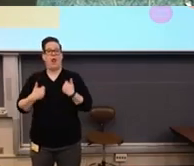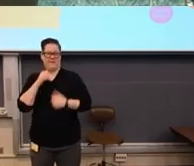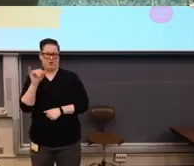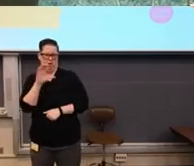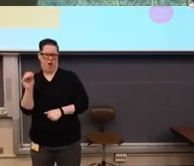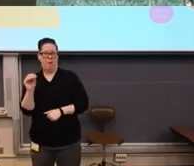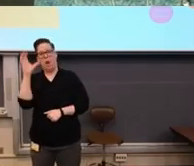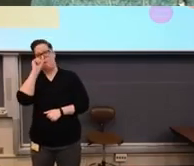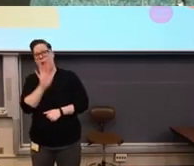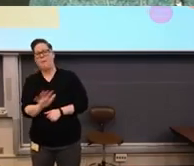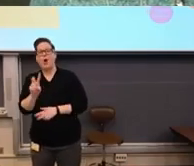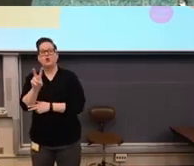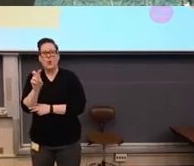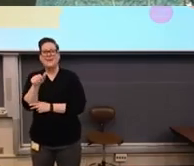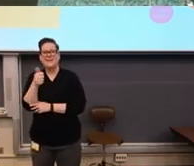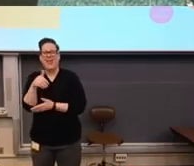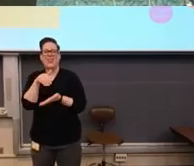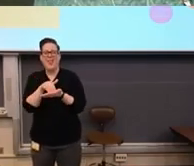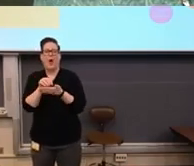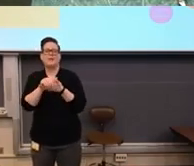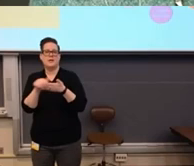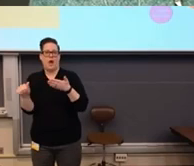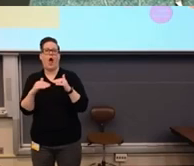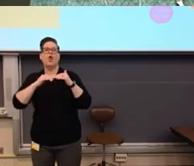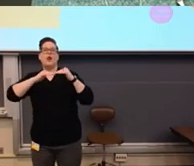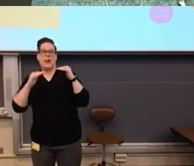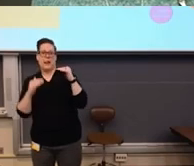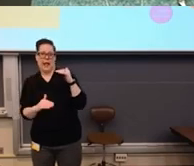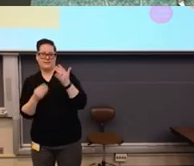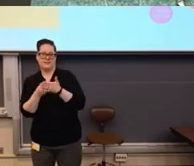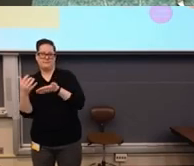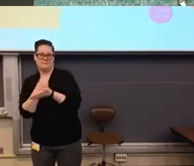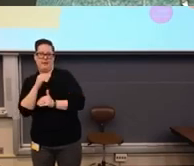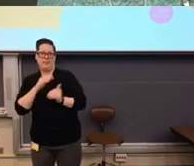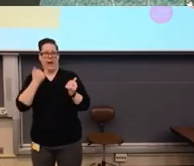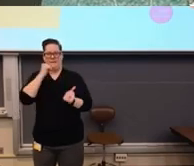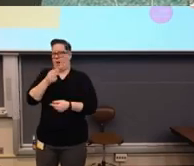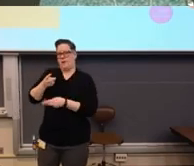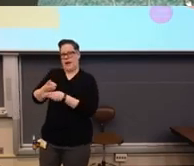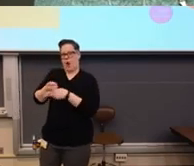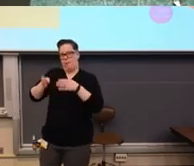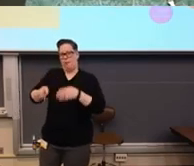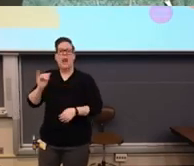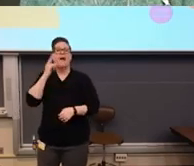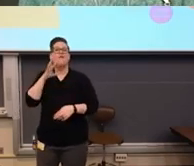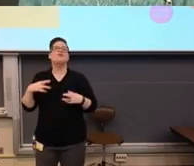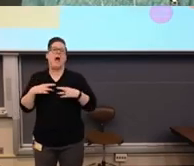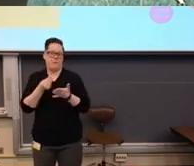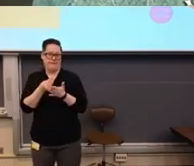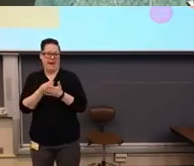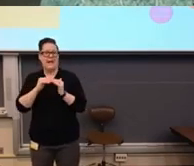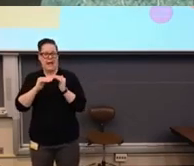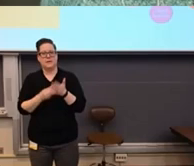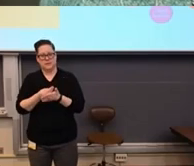about $210,000 less than people who are not caregivers in terms of retirement and savings.